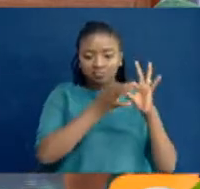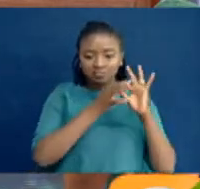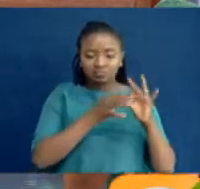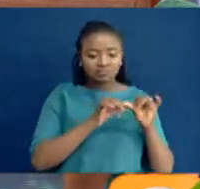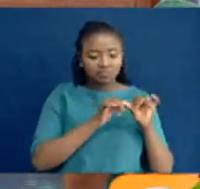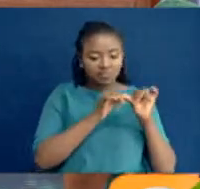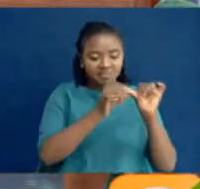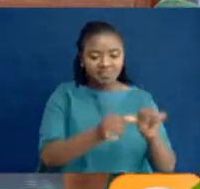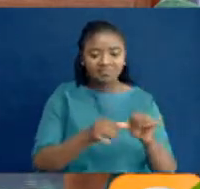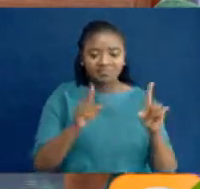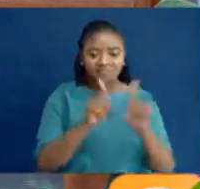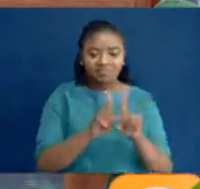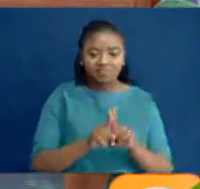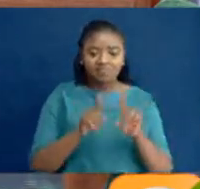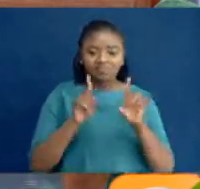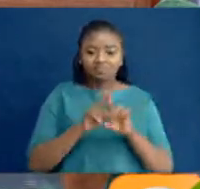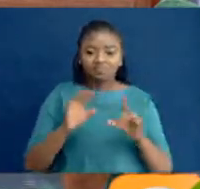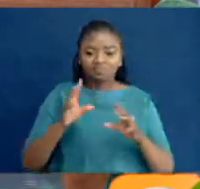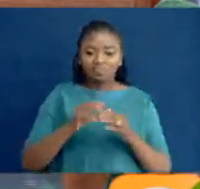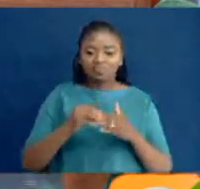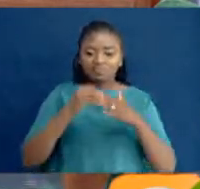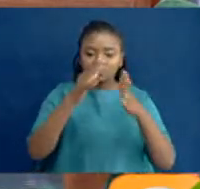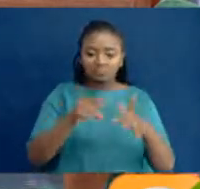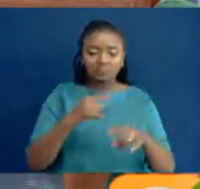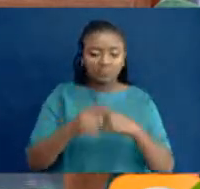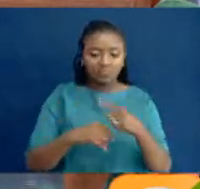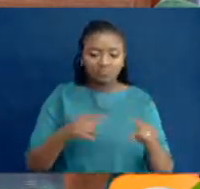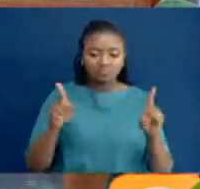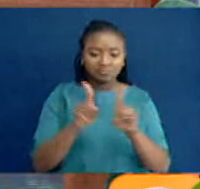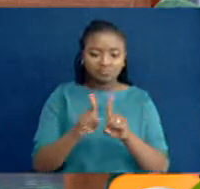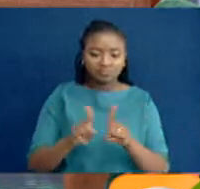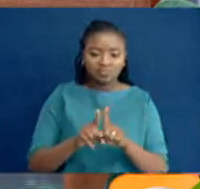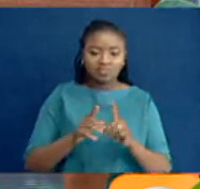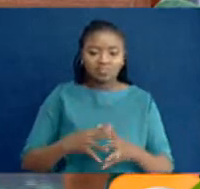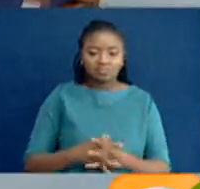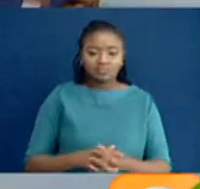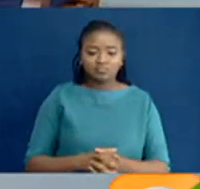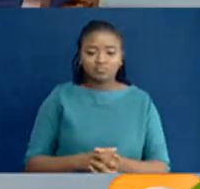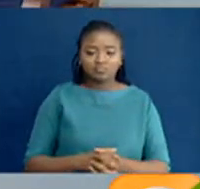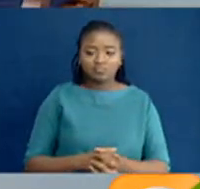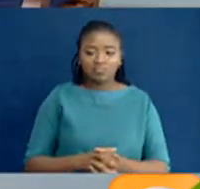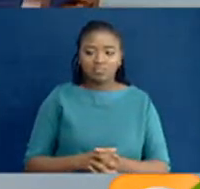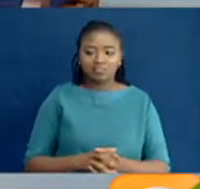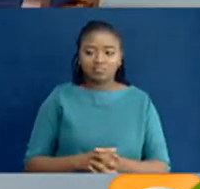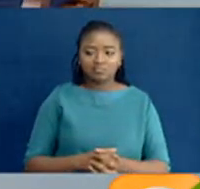the leader, and others, including other suppliers of this. And just to be clear for our viewers, you know,